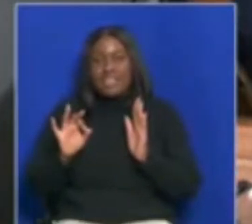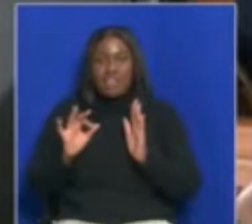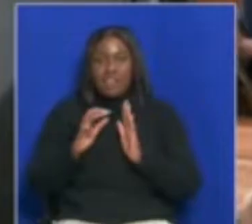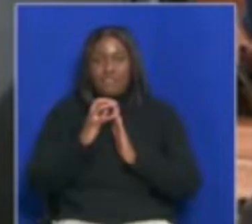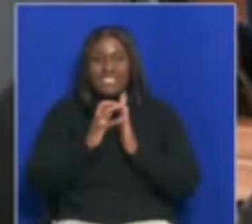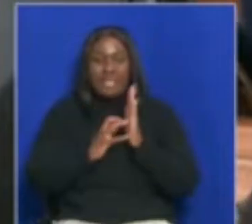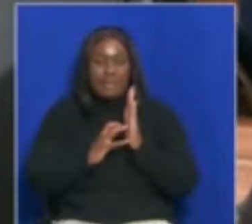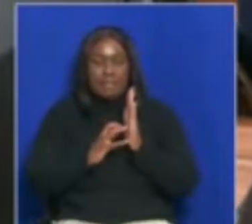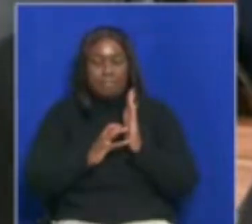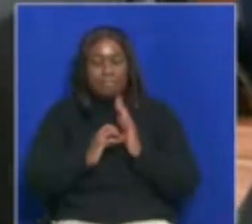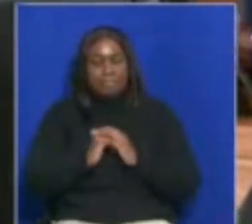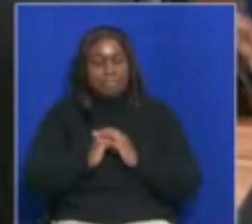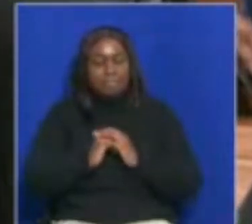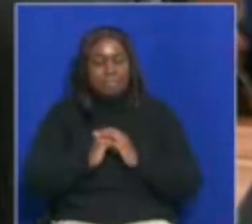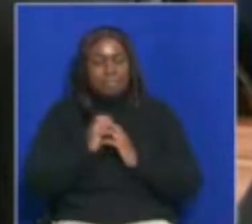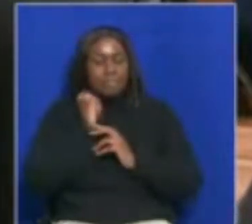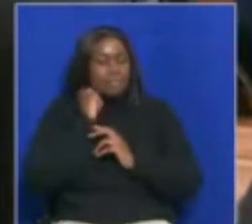start